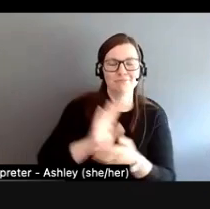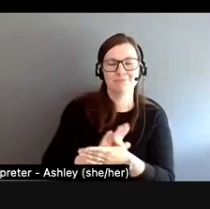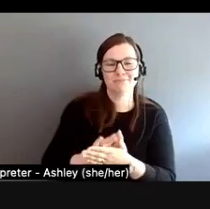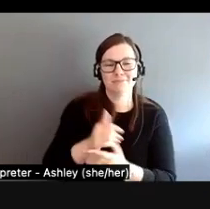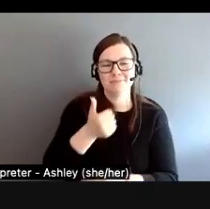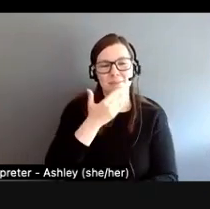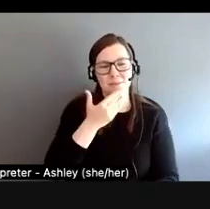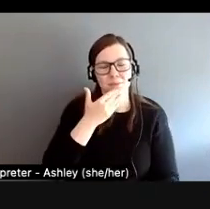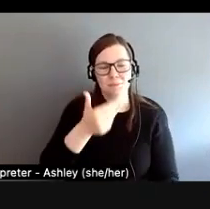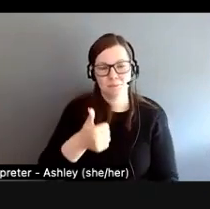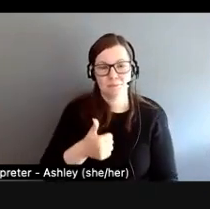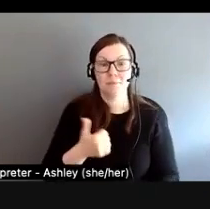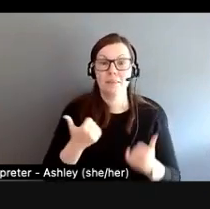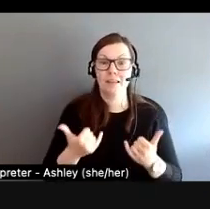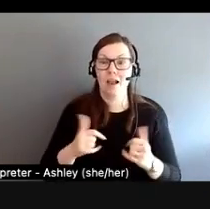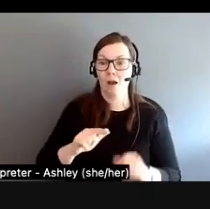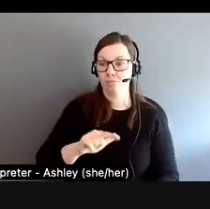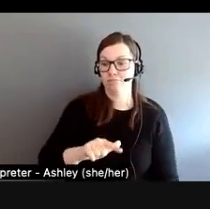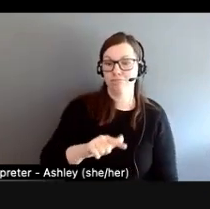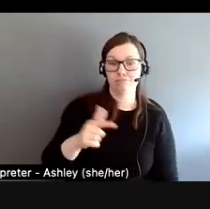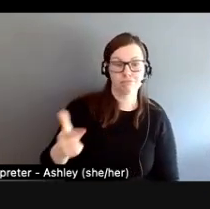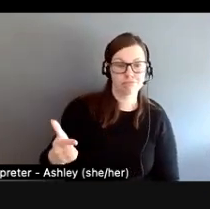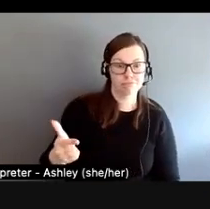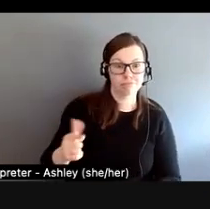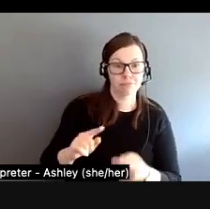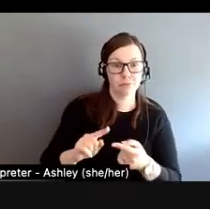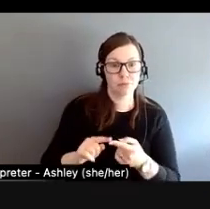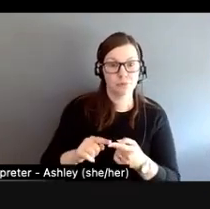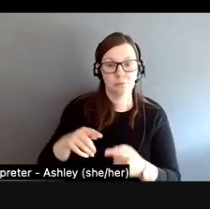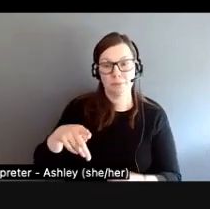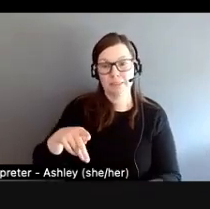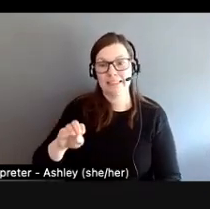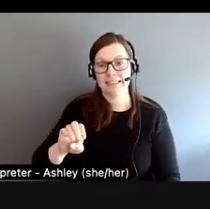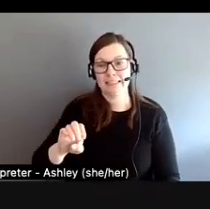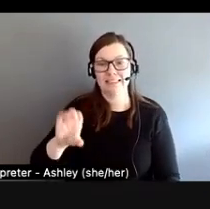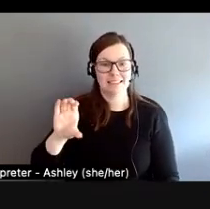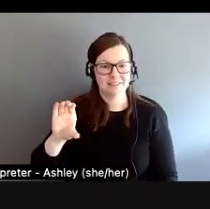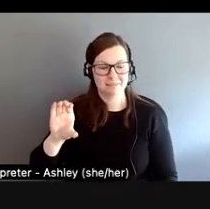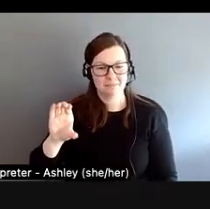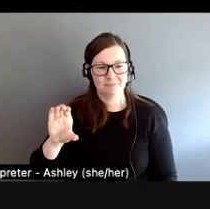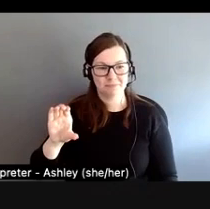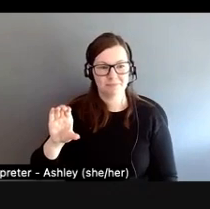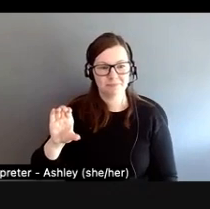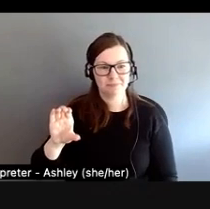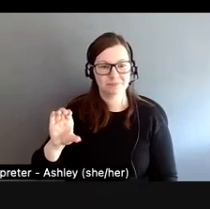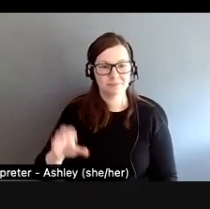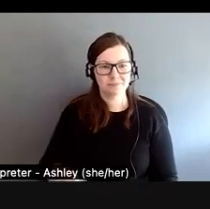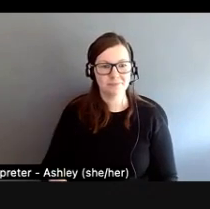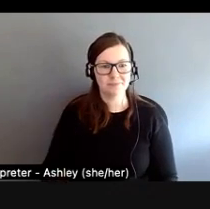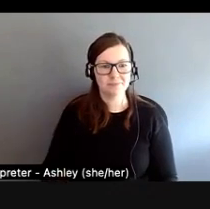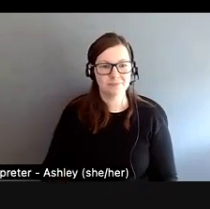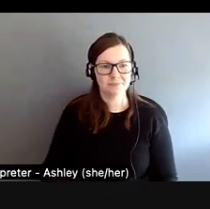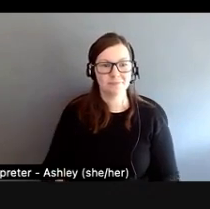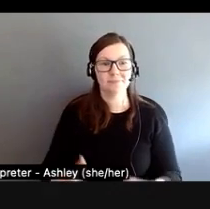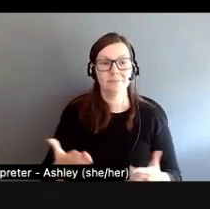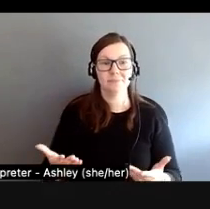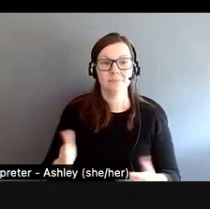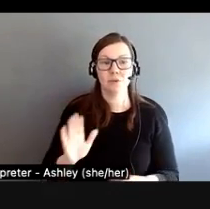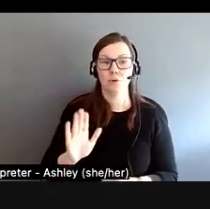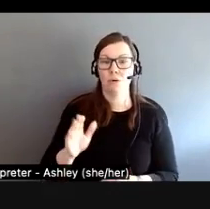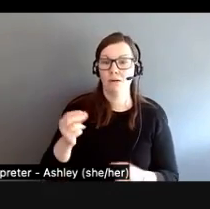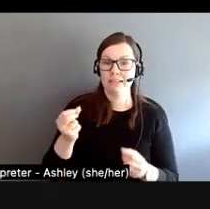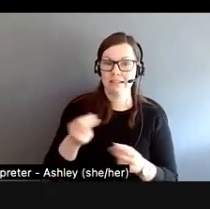we'll move on to Prince Edward County. So here's your slide, I